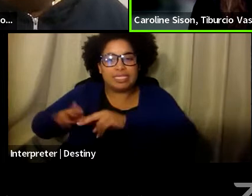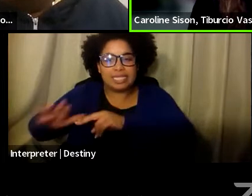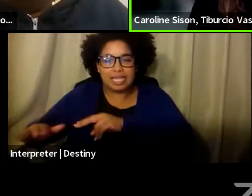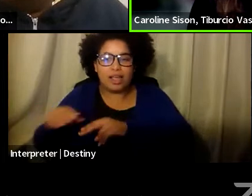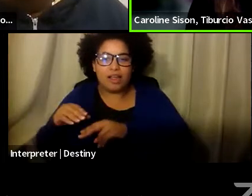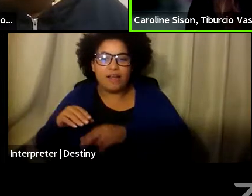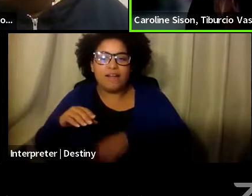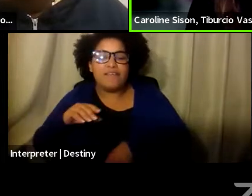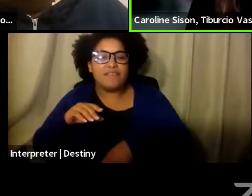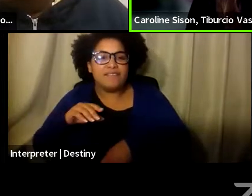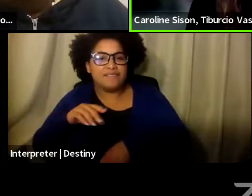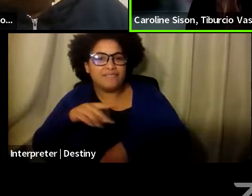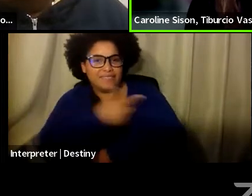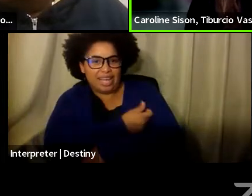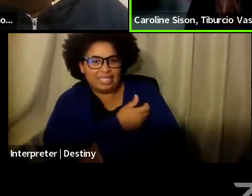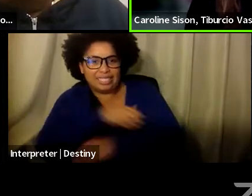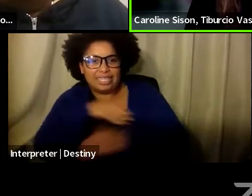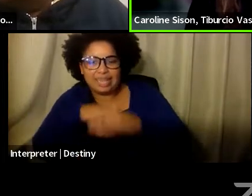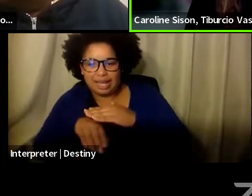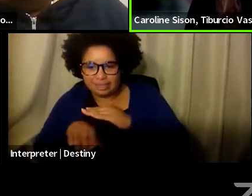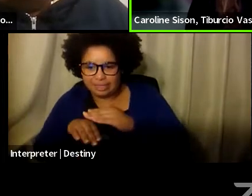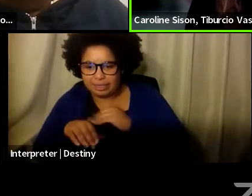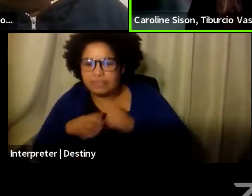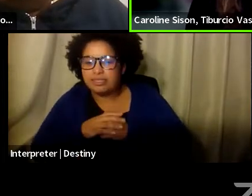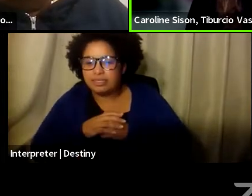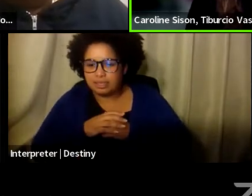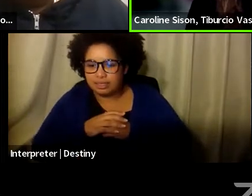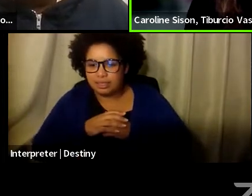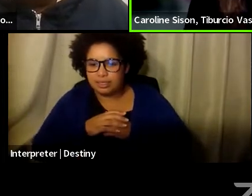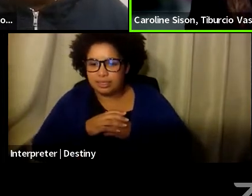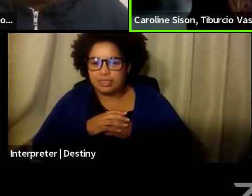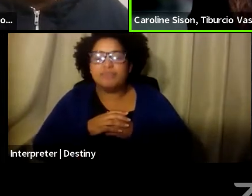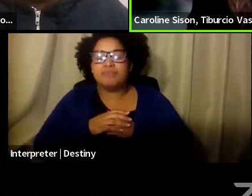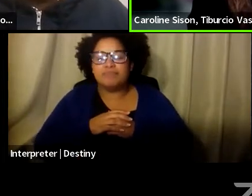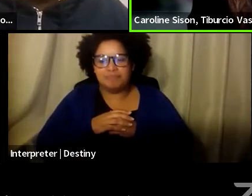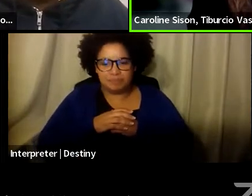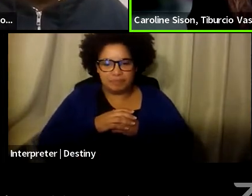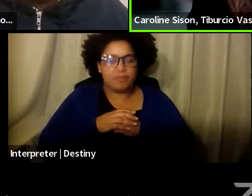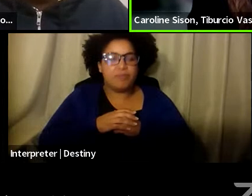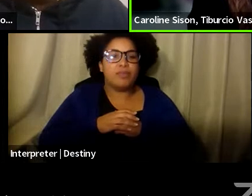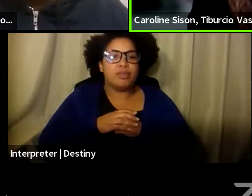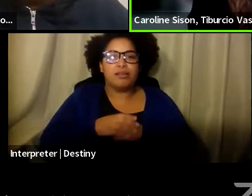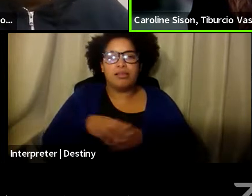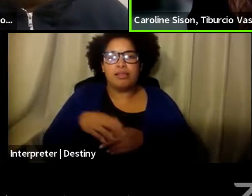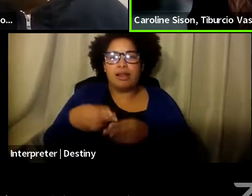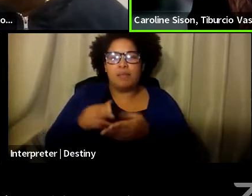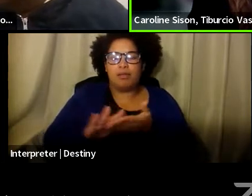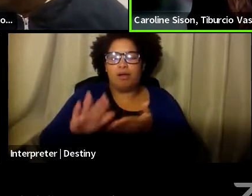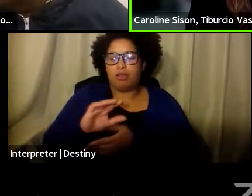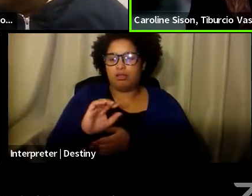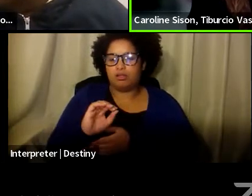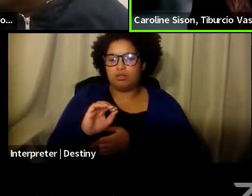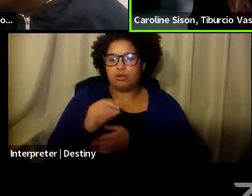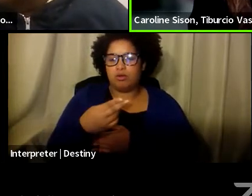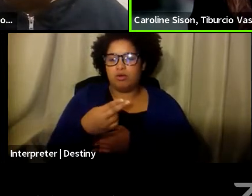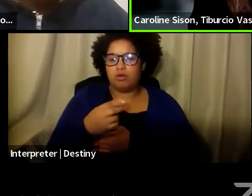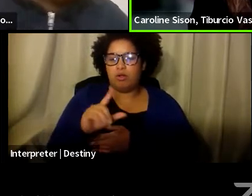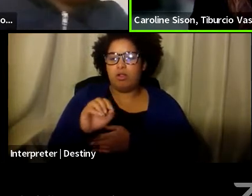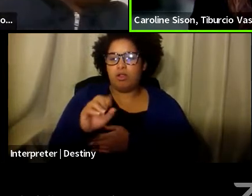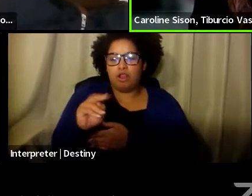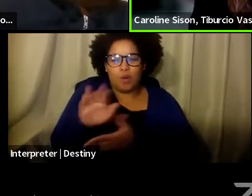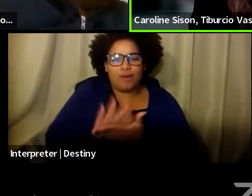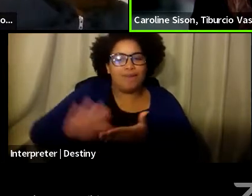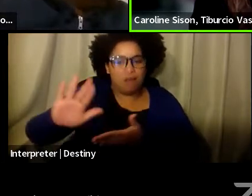community resilience activities throughout South Alameda County. And so just wanted to kind of highlight